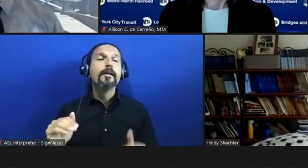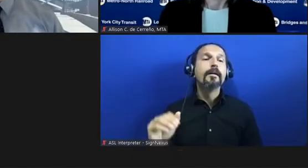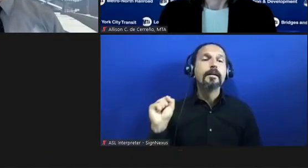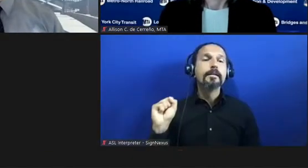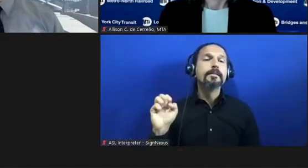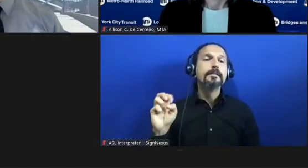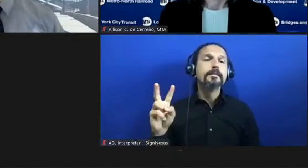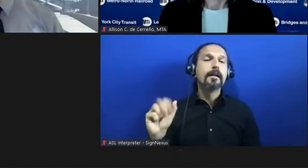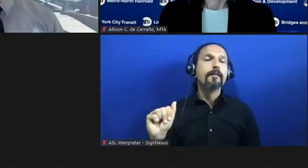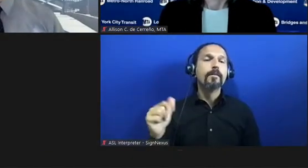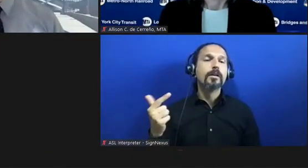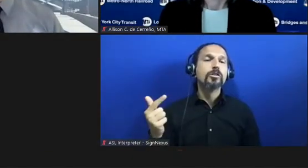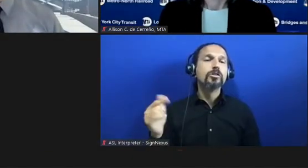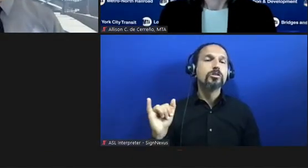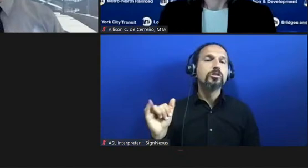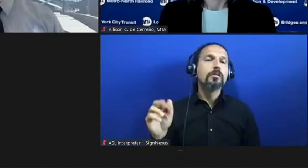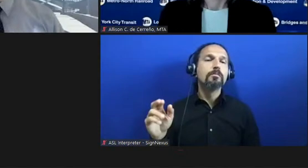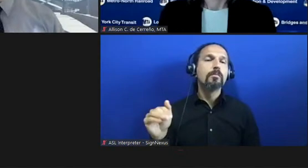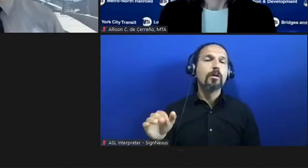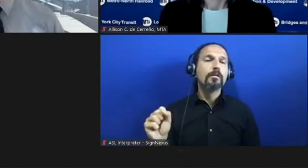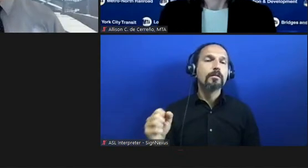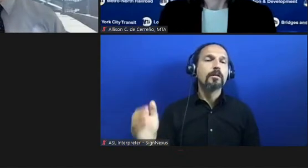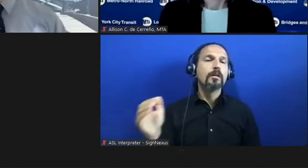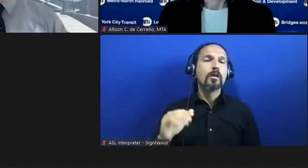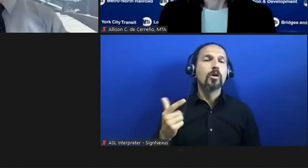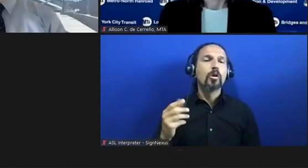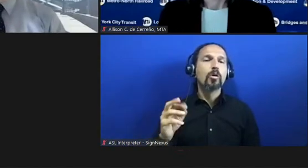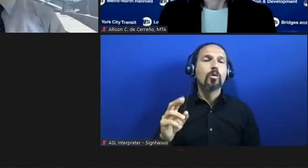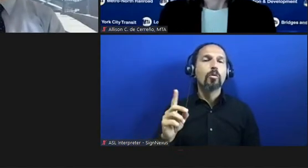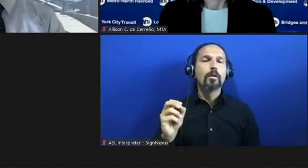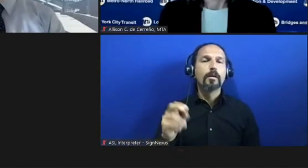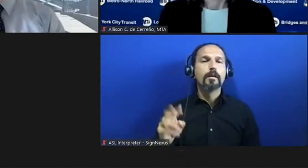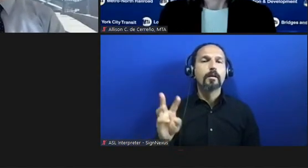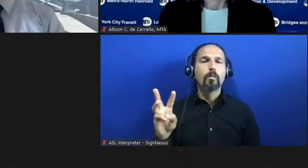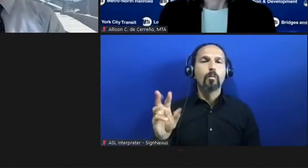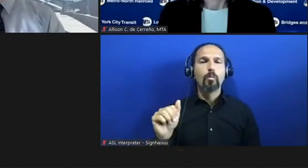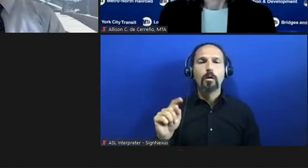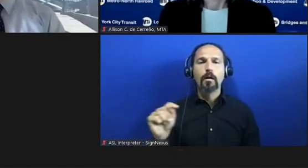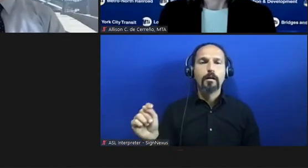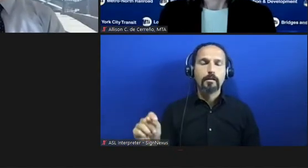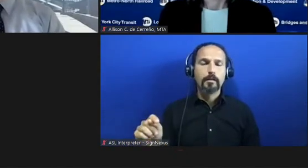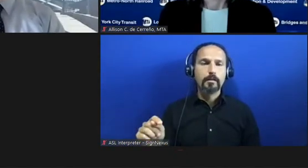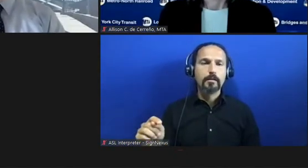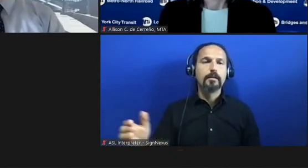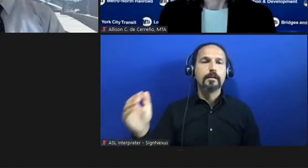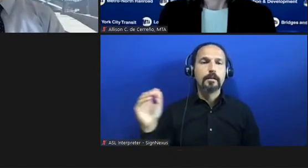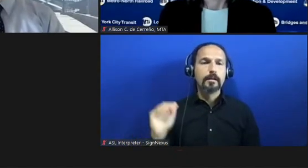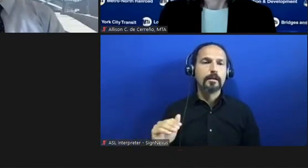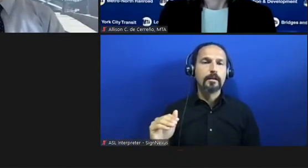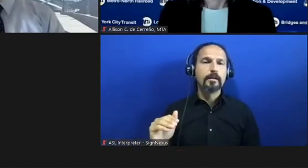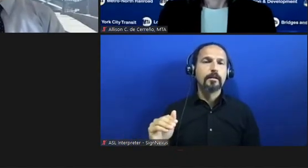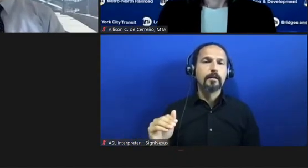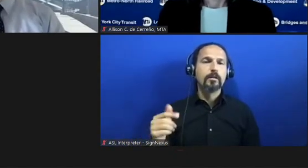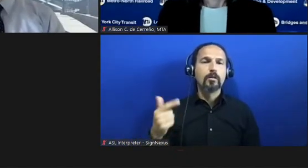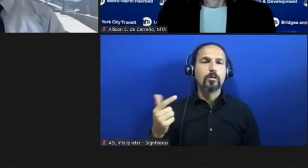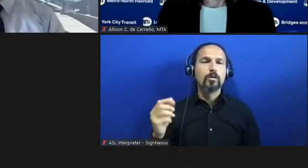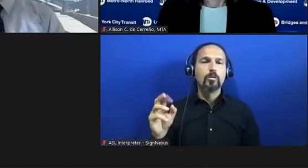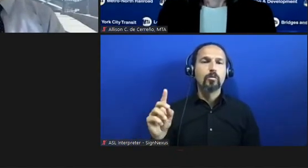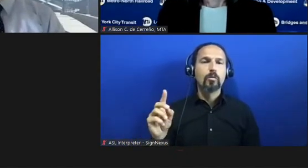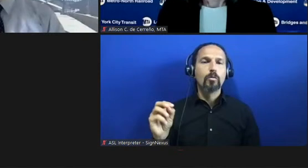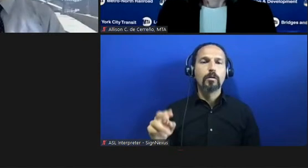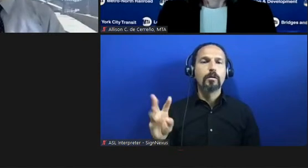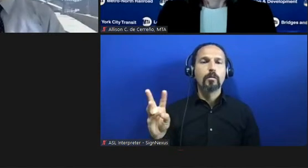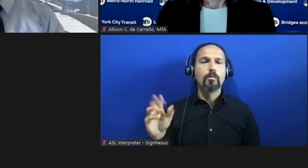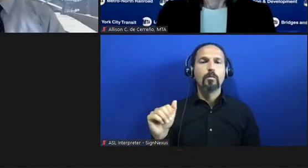Siva giamares followed by Gordon Watt our next speaker is Gordon